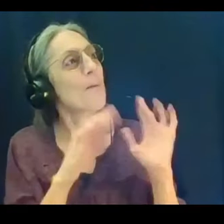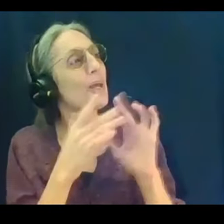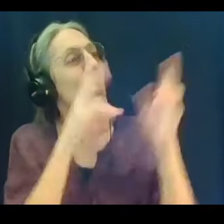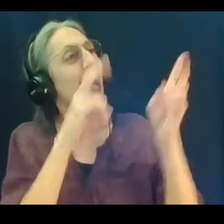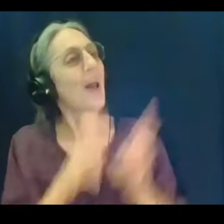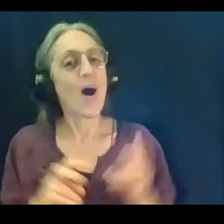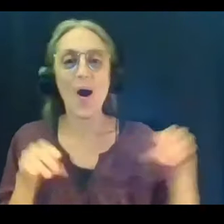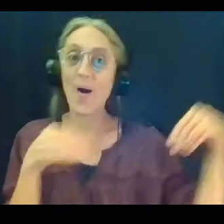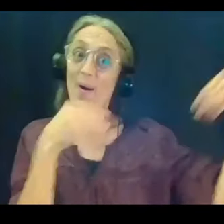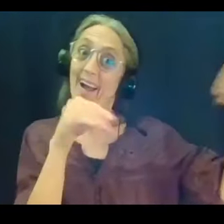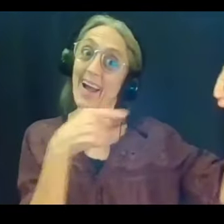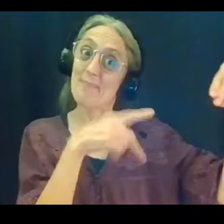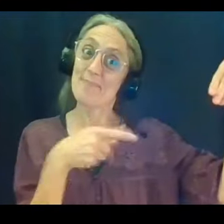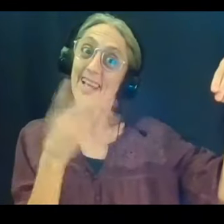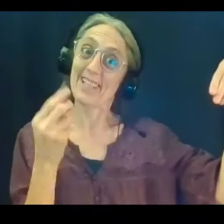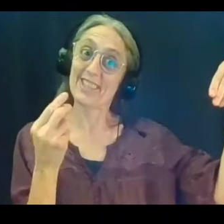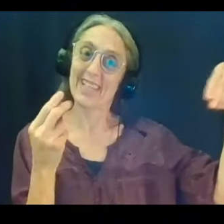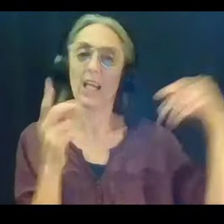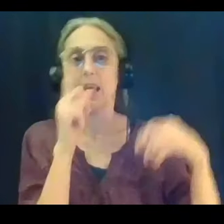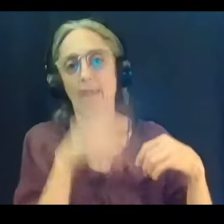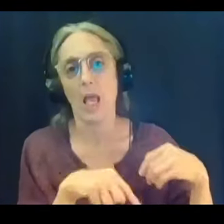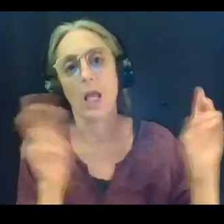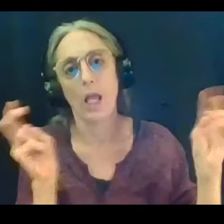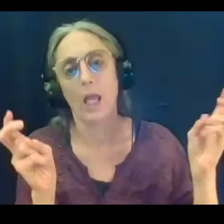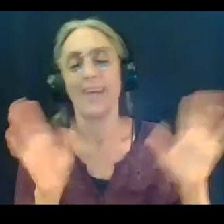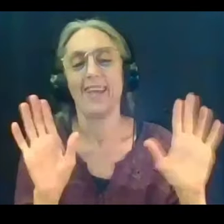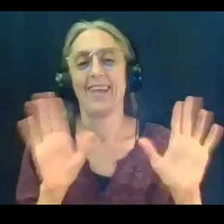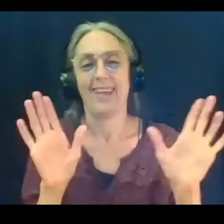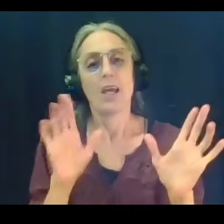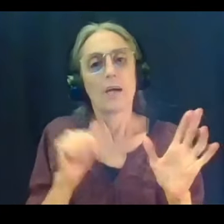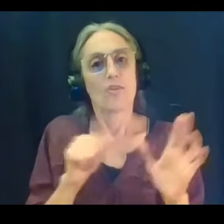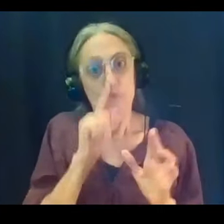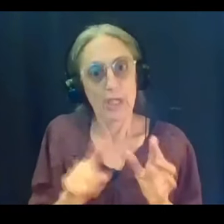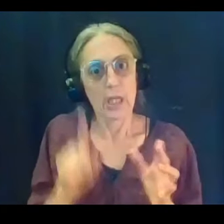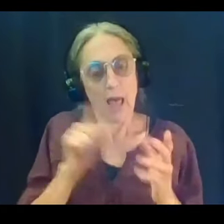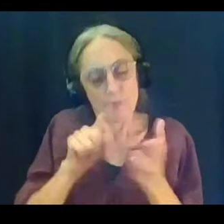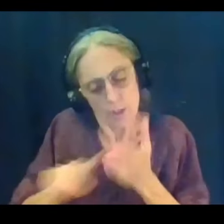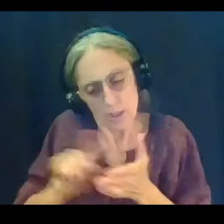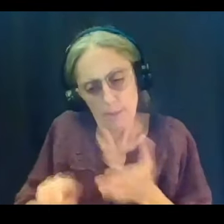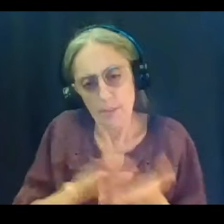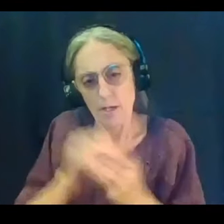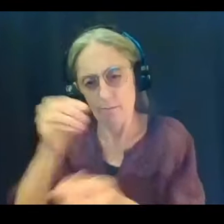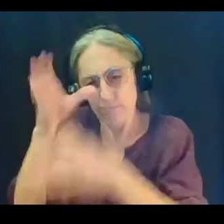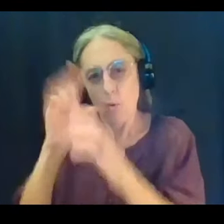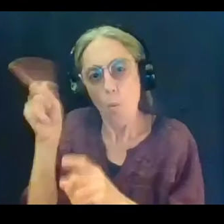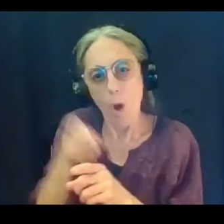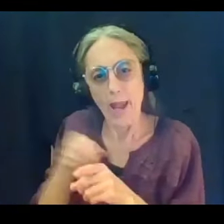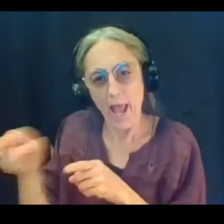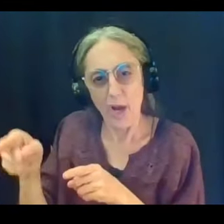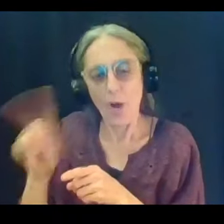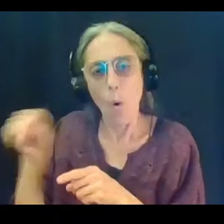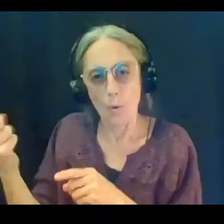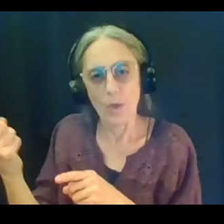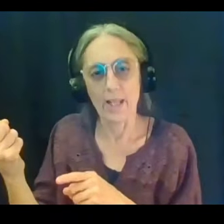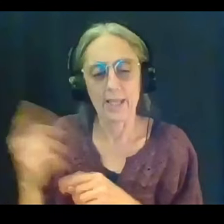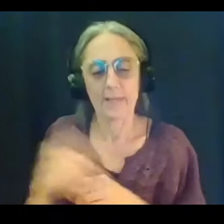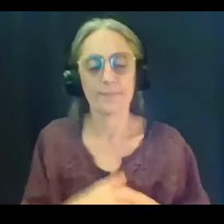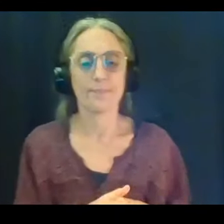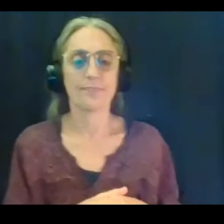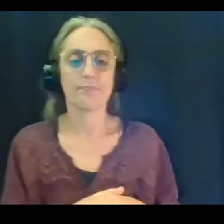that version. That's right. That's right. Like, mm-hmm. I think that the key to sustainability for